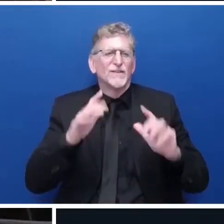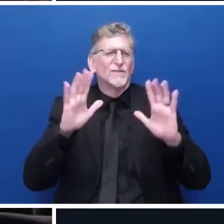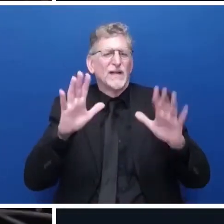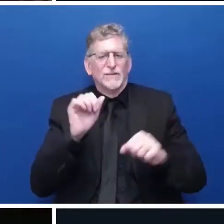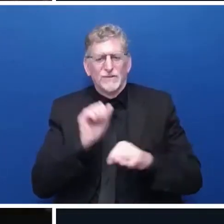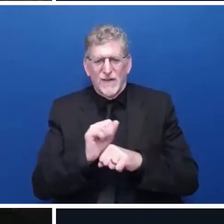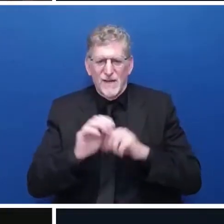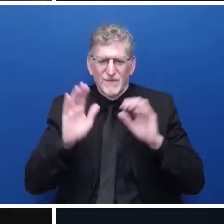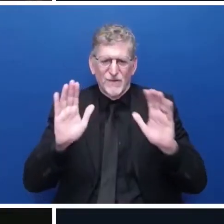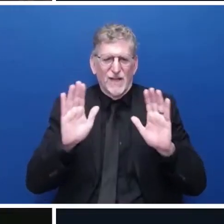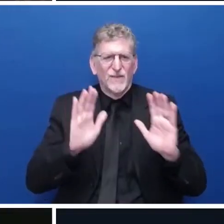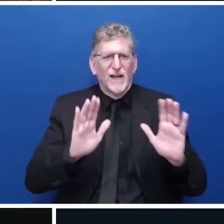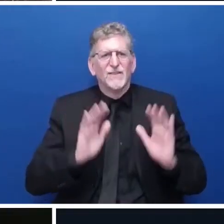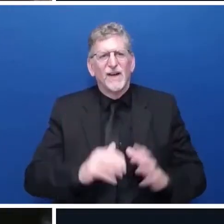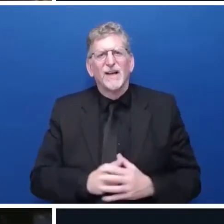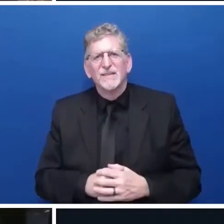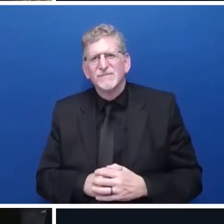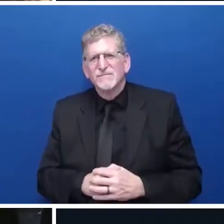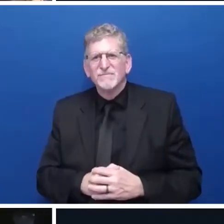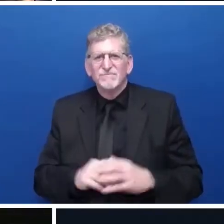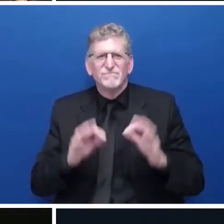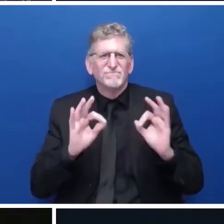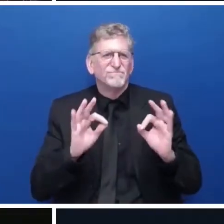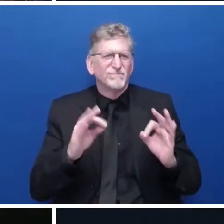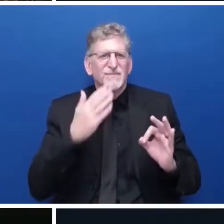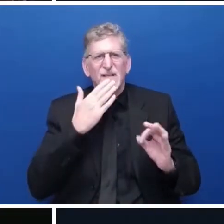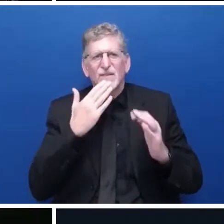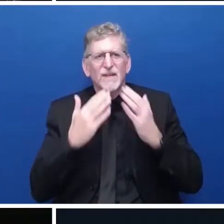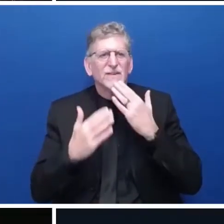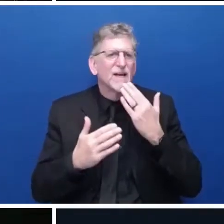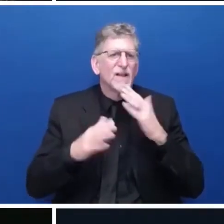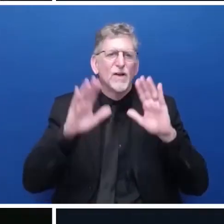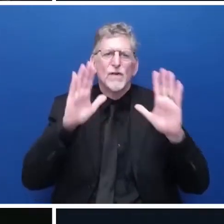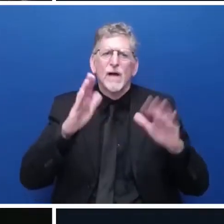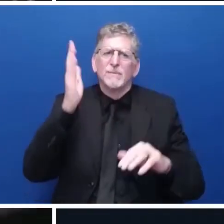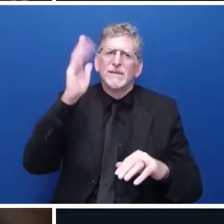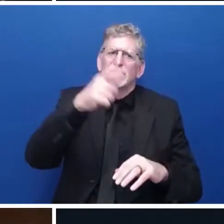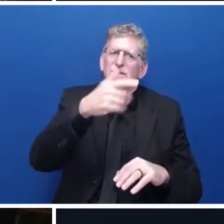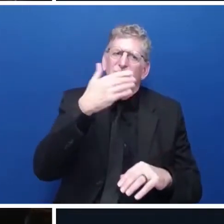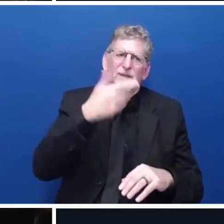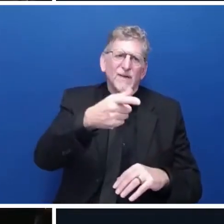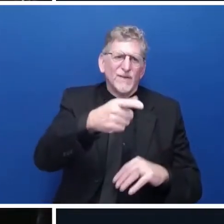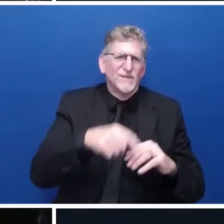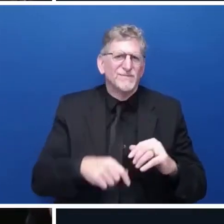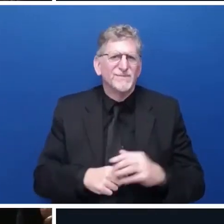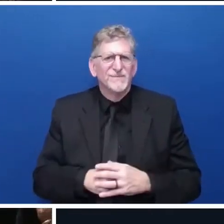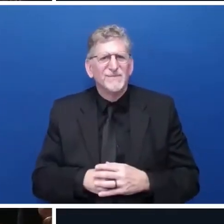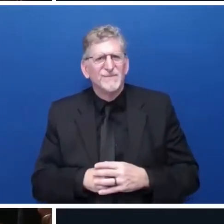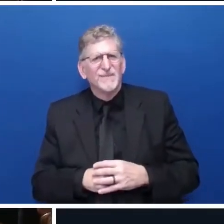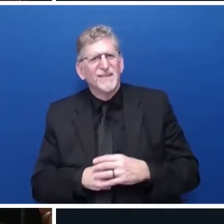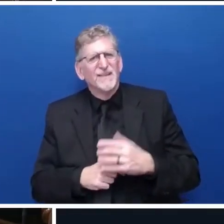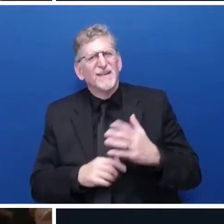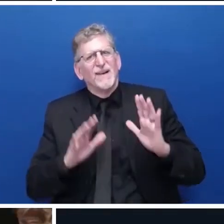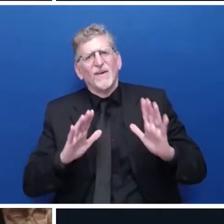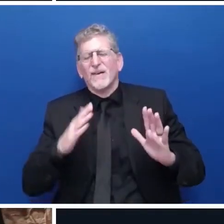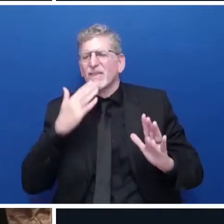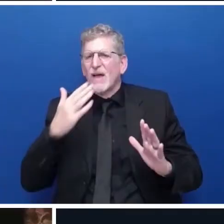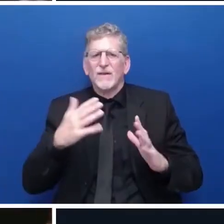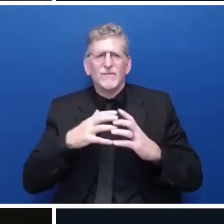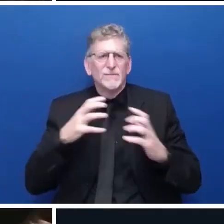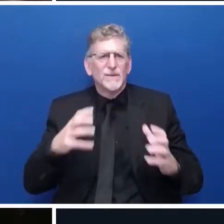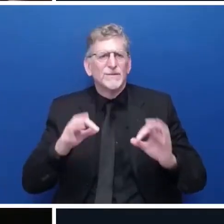everybody. That was the best speech. No, thank you very much. Union speech I've ever heard. Really, the best